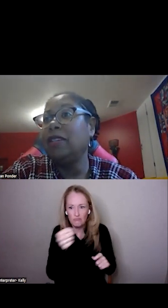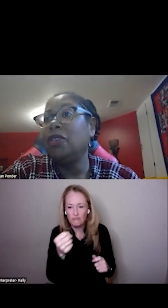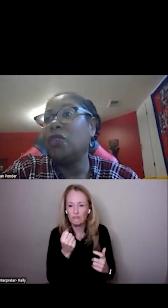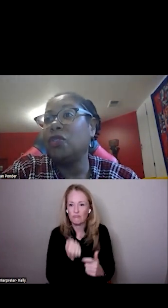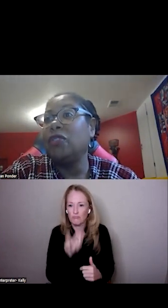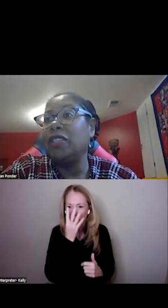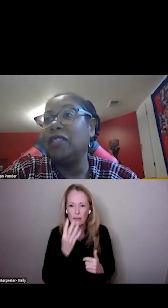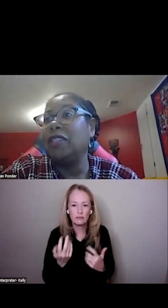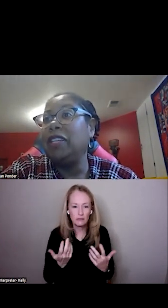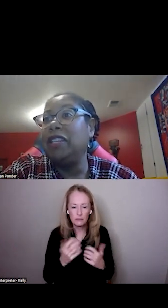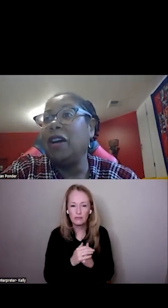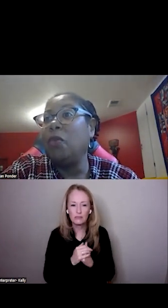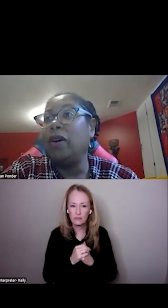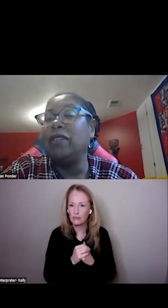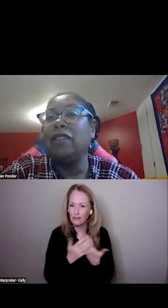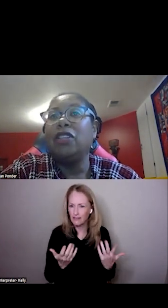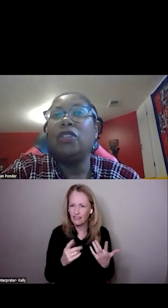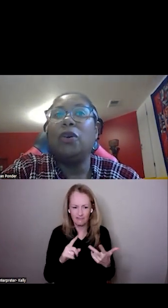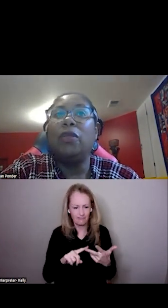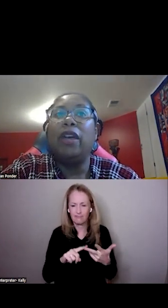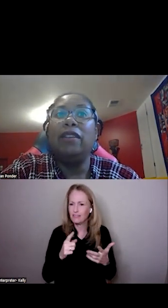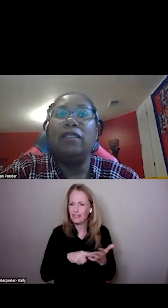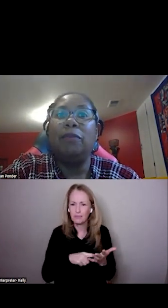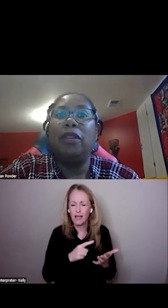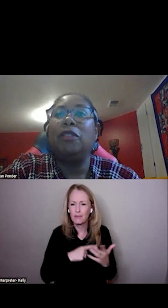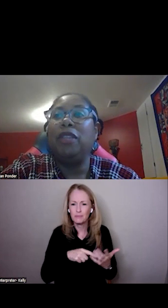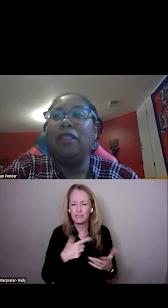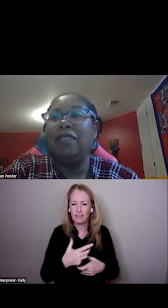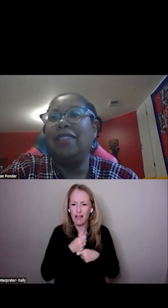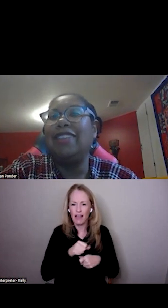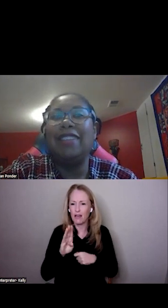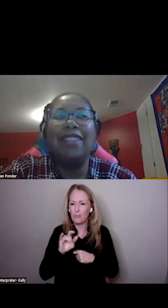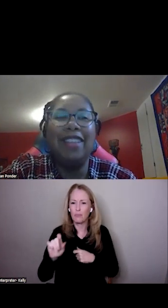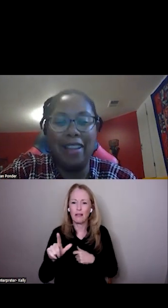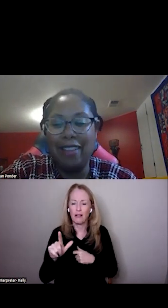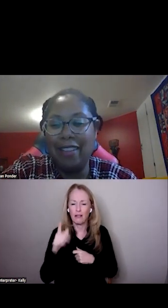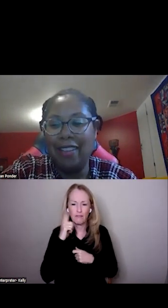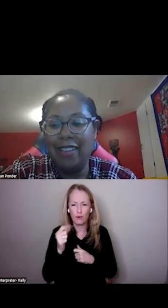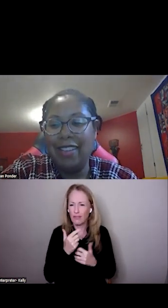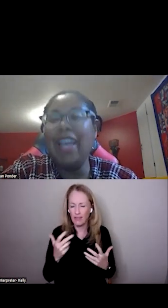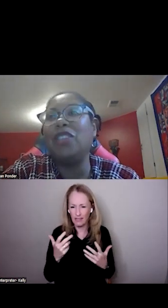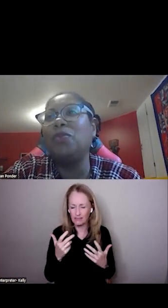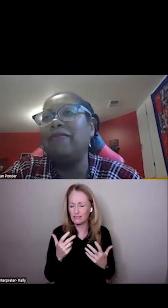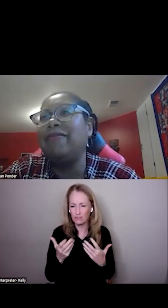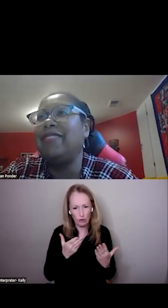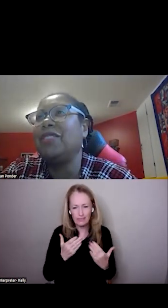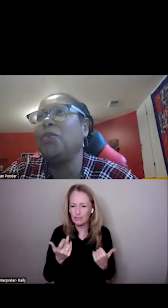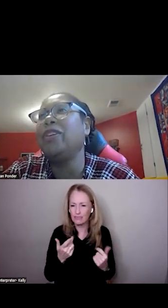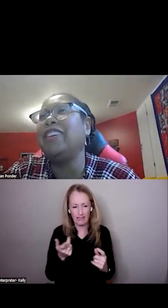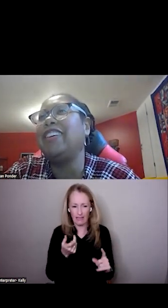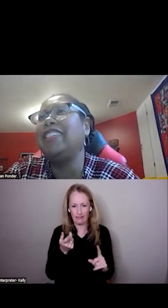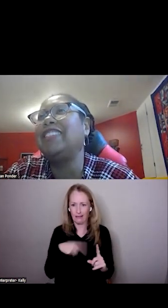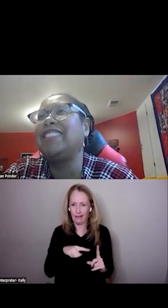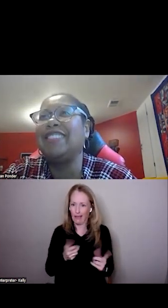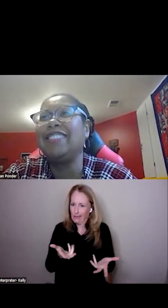bills for services that they did not want. So And that is something to Carlean, be. I'm sorry. Yeah. Maybe just another minute or so.